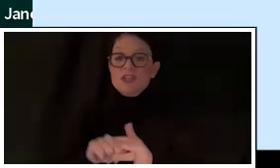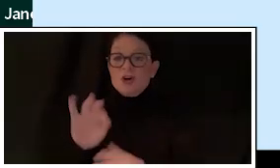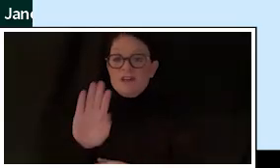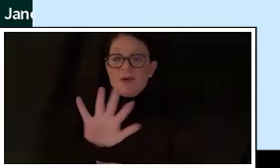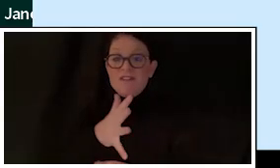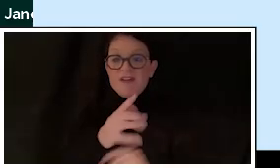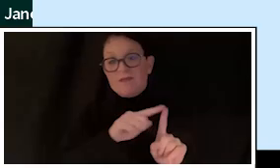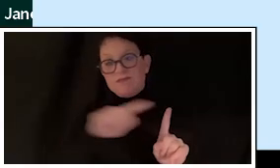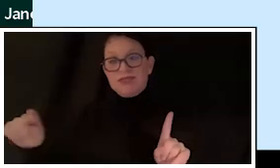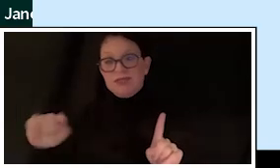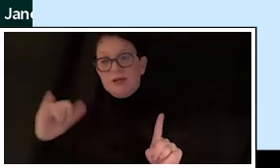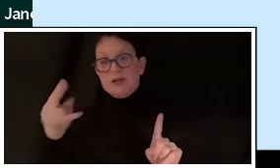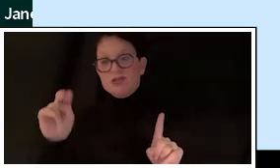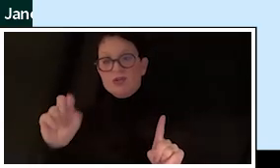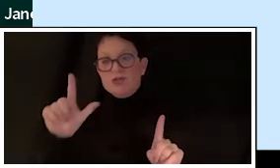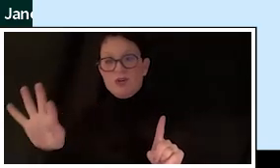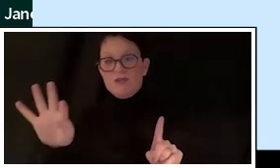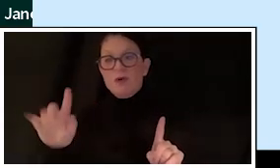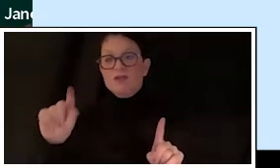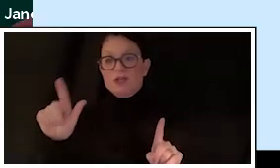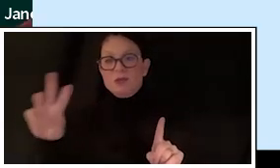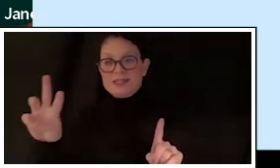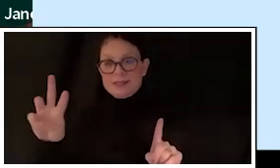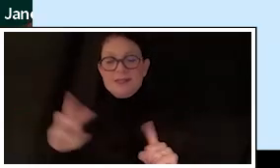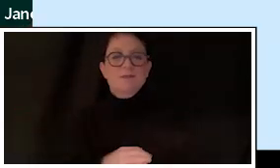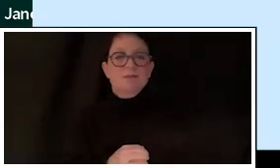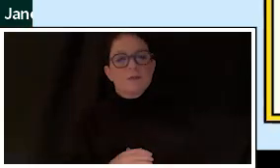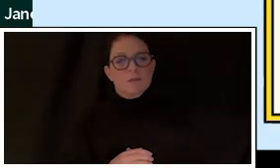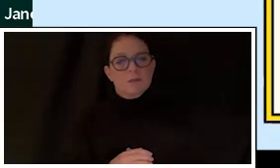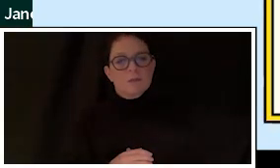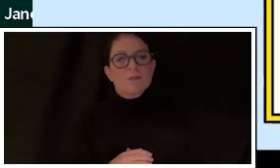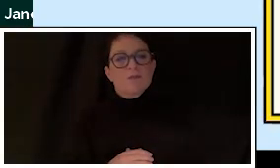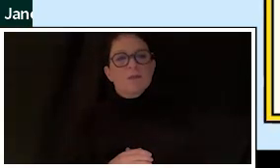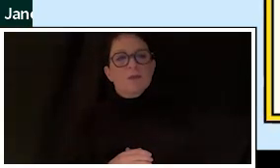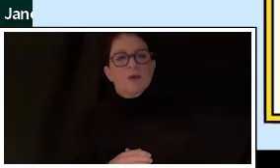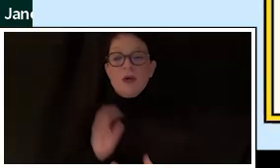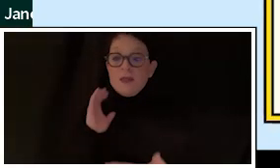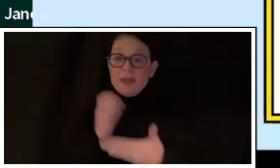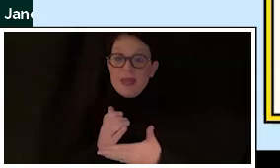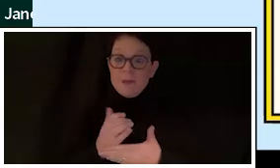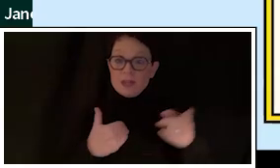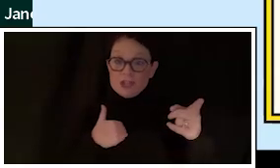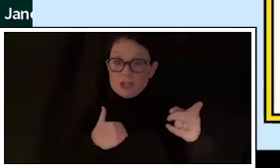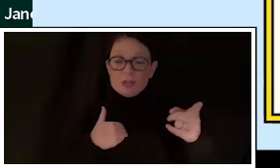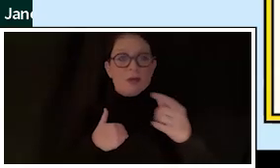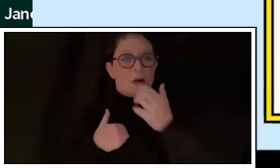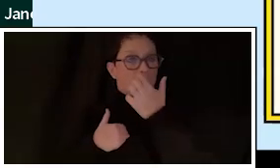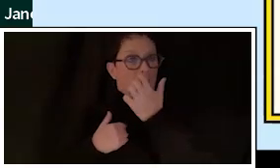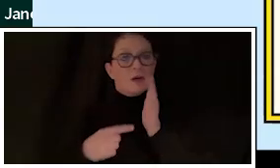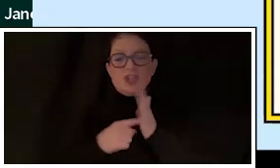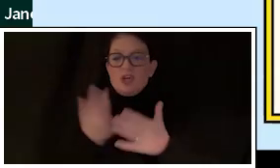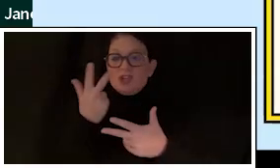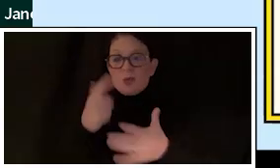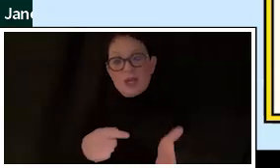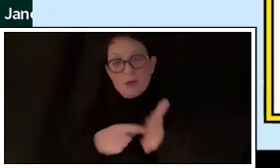5th and running through June 24th, 2026. The image on this slide shows the following